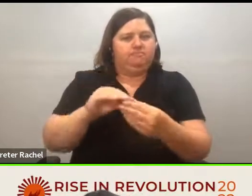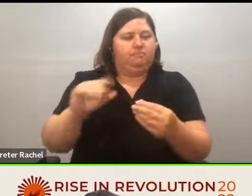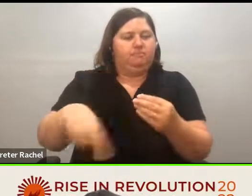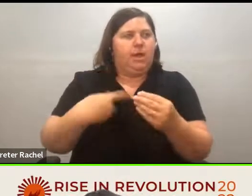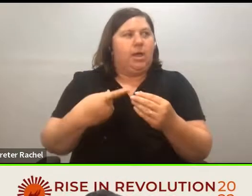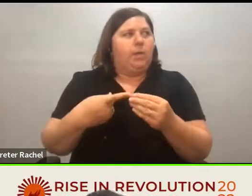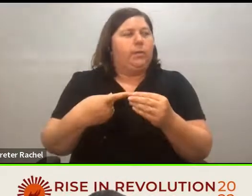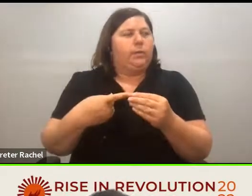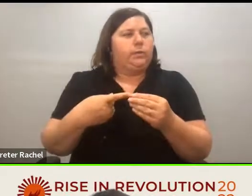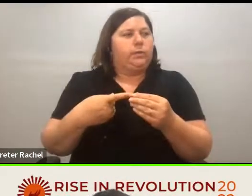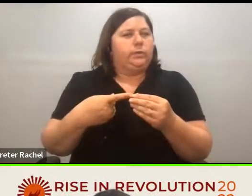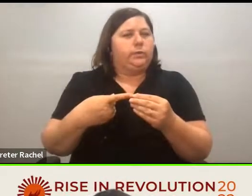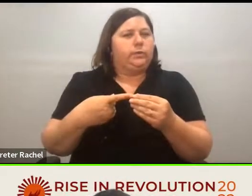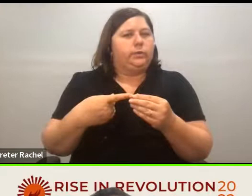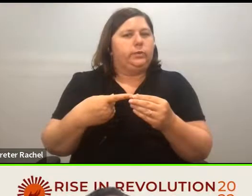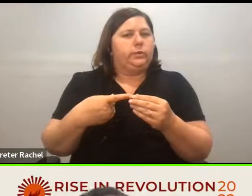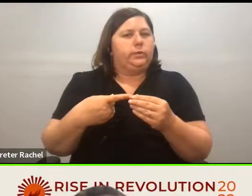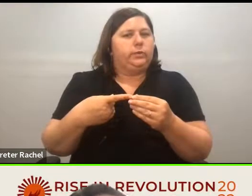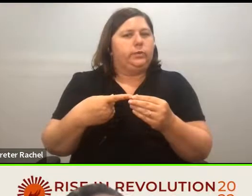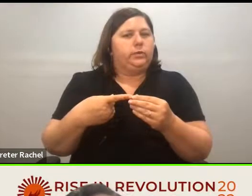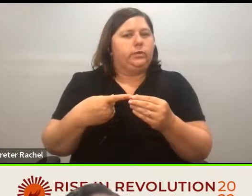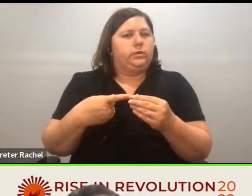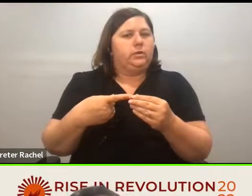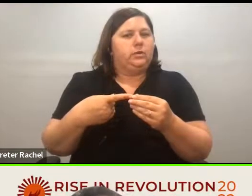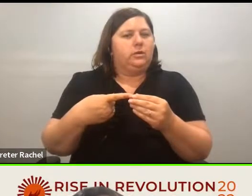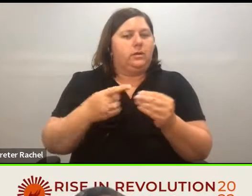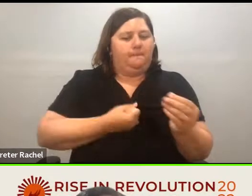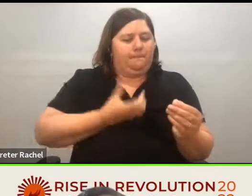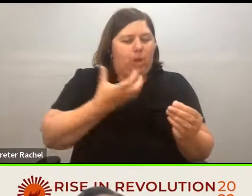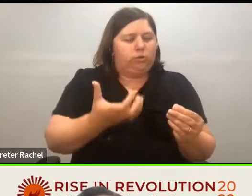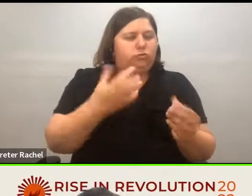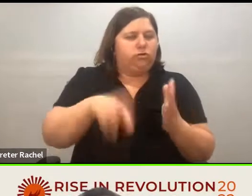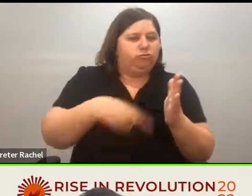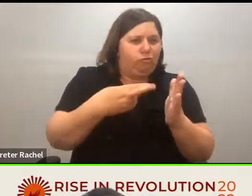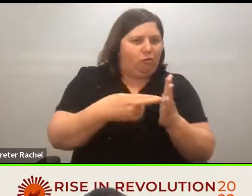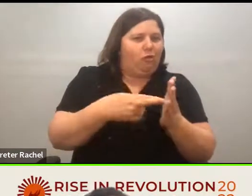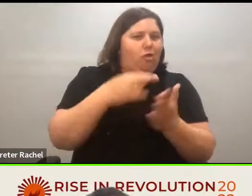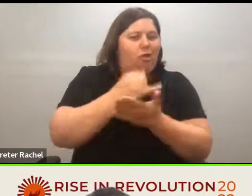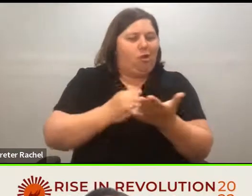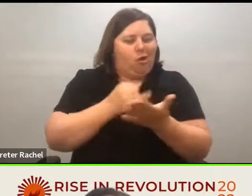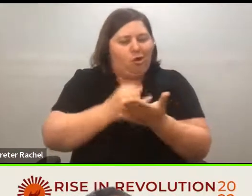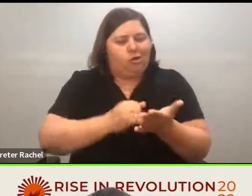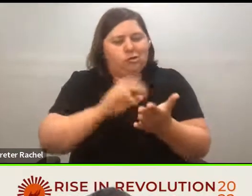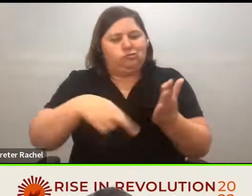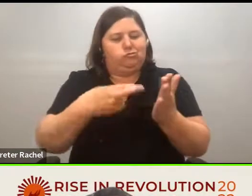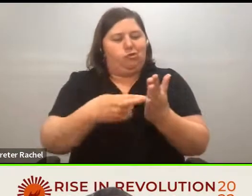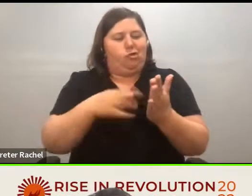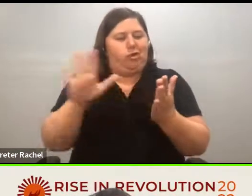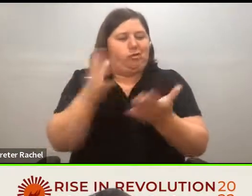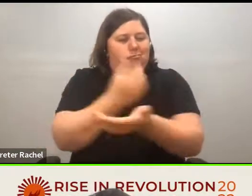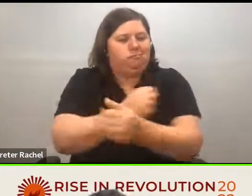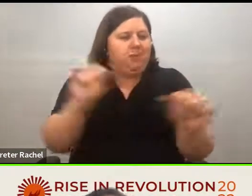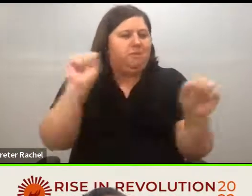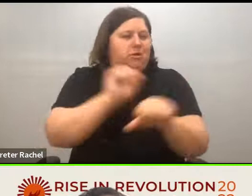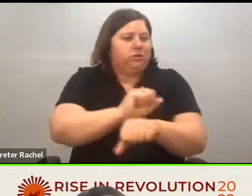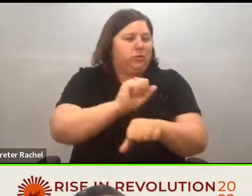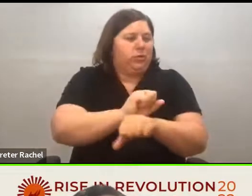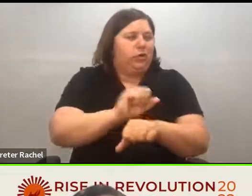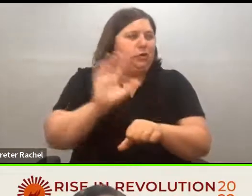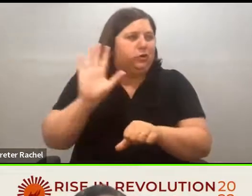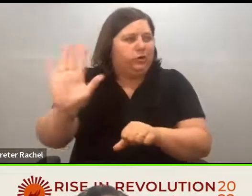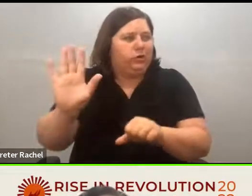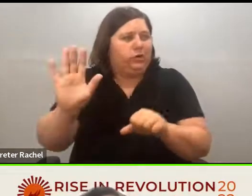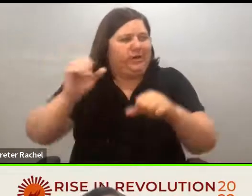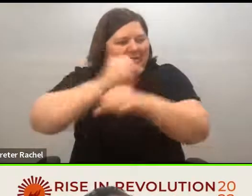about the role of poetry and the arts in her her liberation work and in her